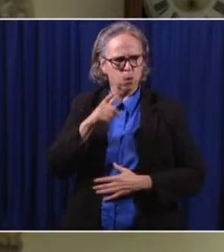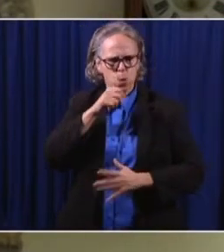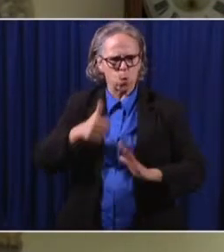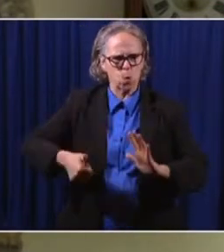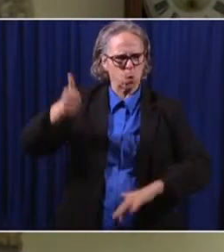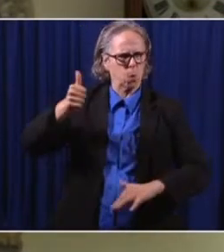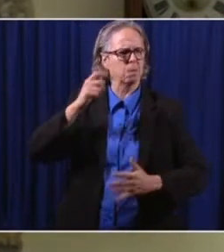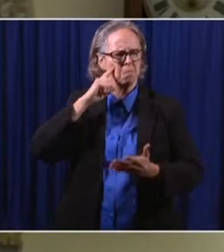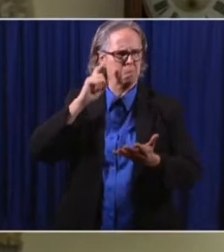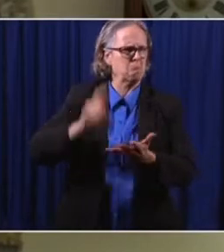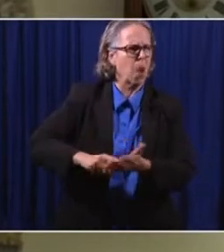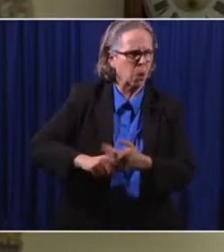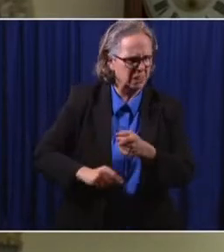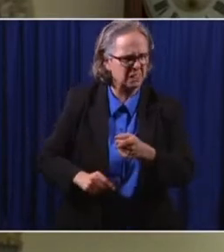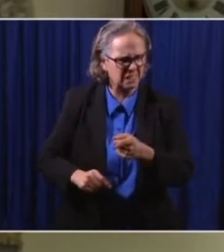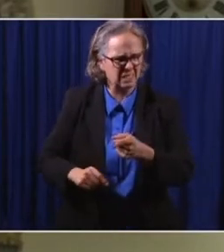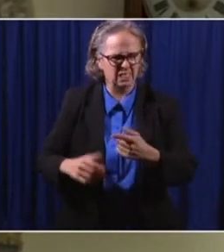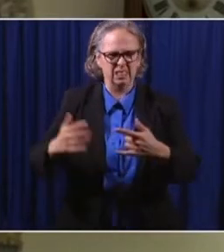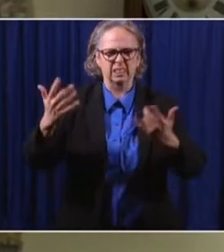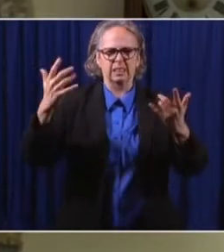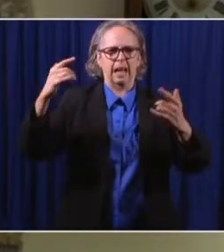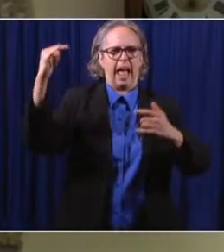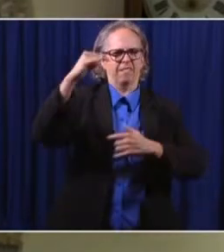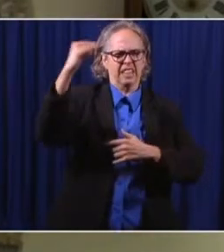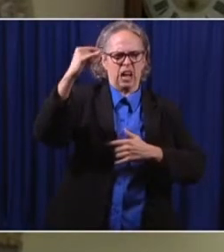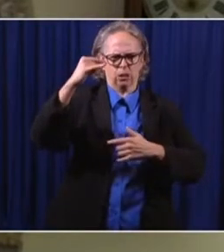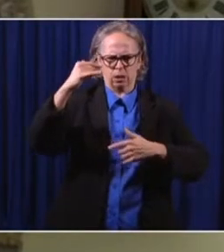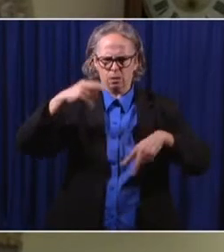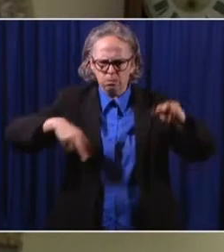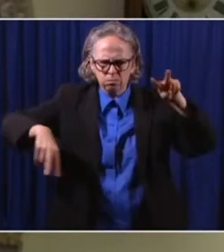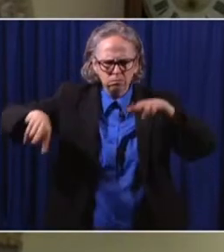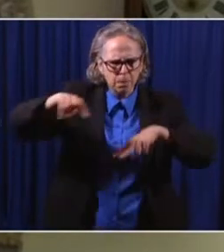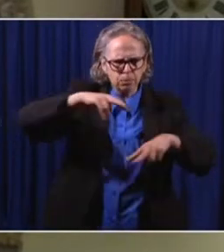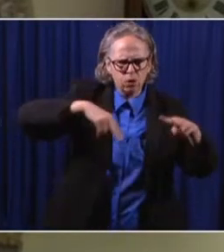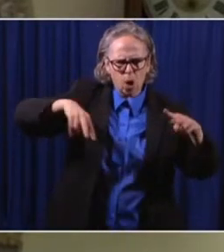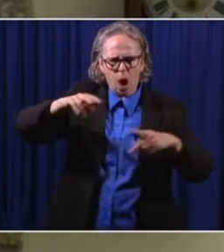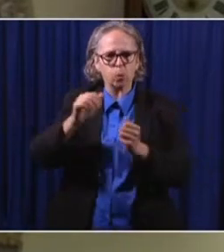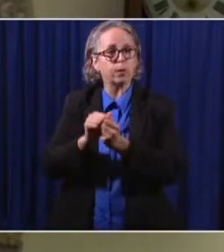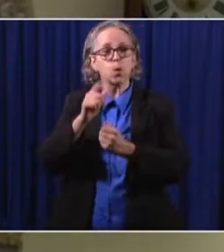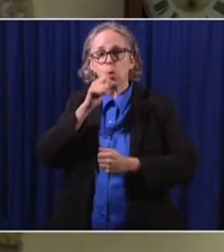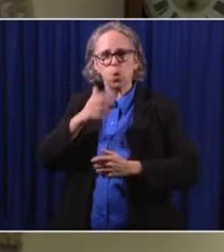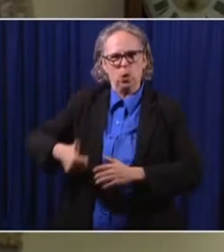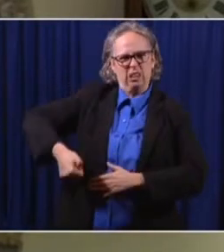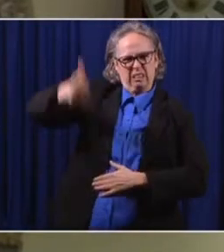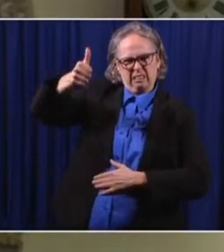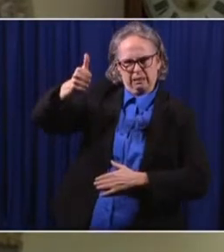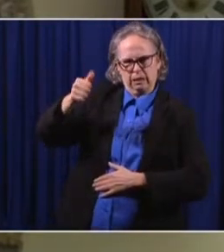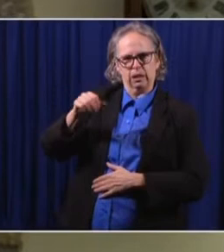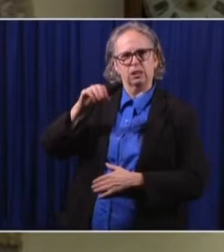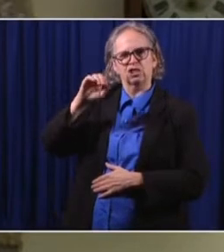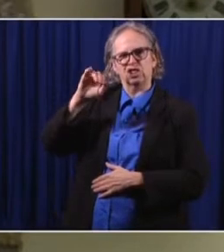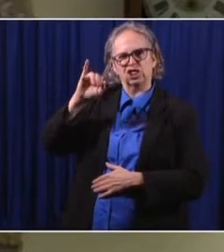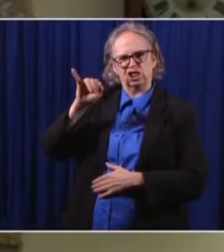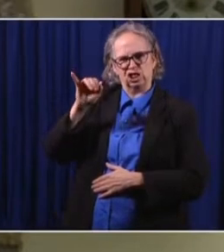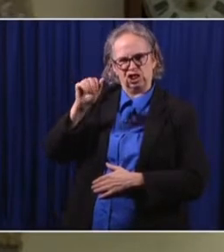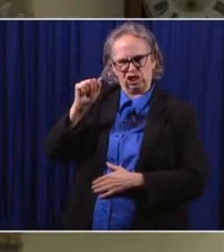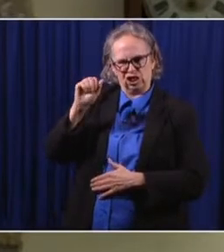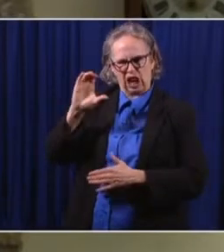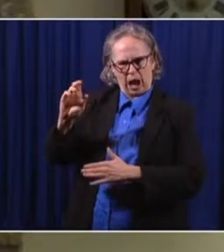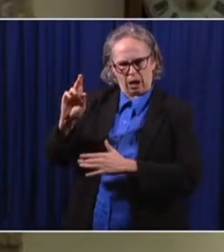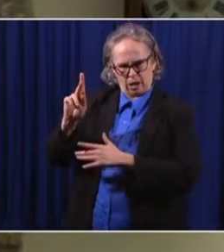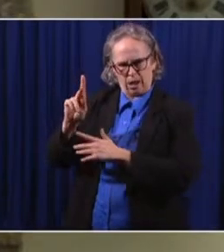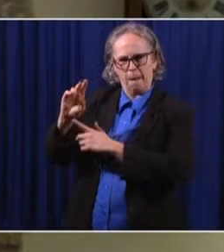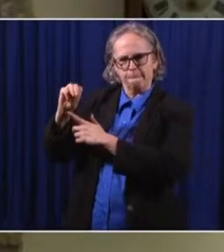at a higher rate. ODOT Director Jack Marshbanks is here now to talk a little bit